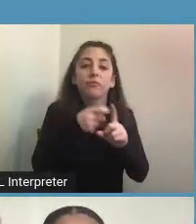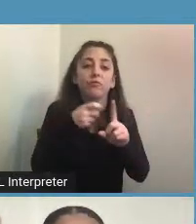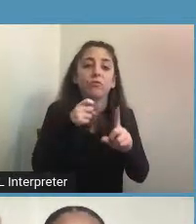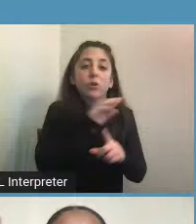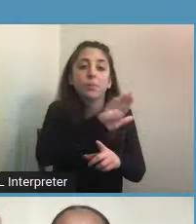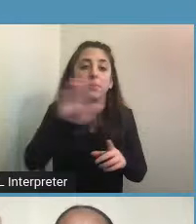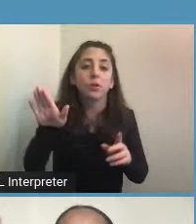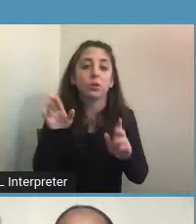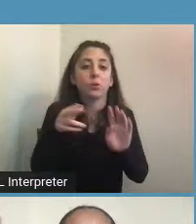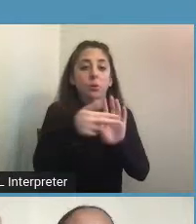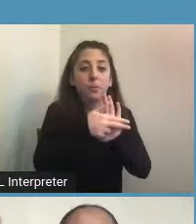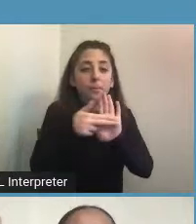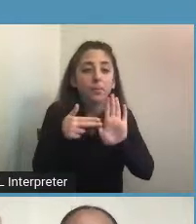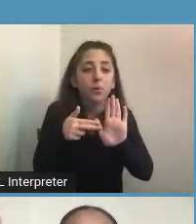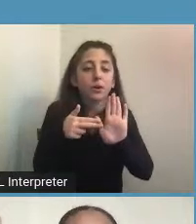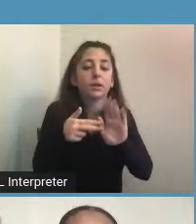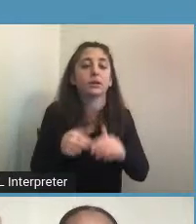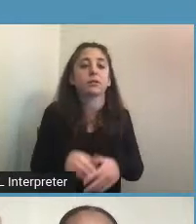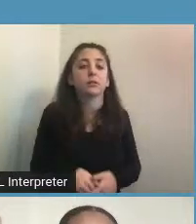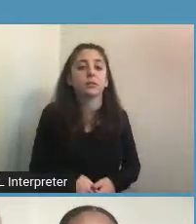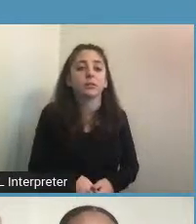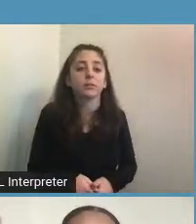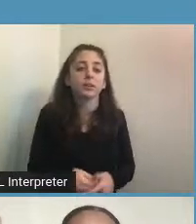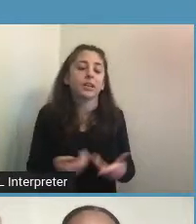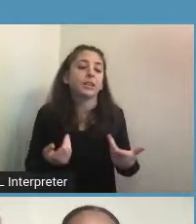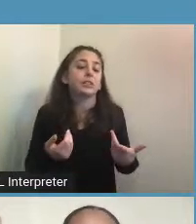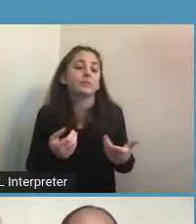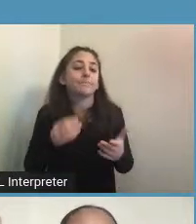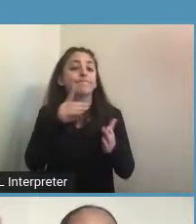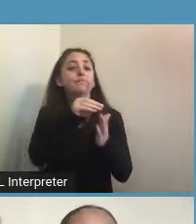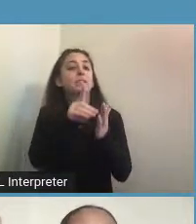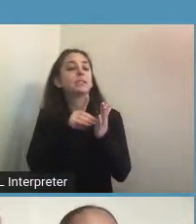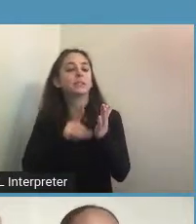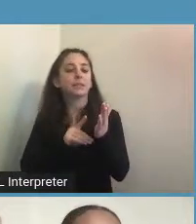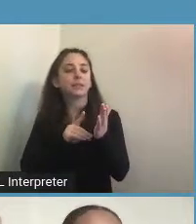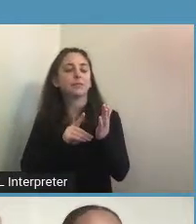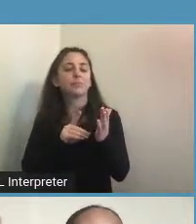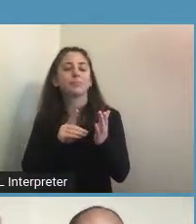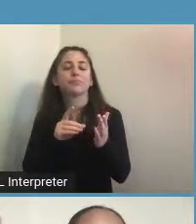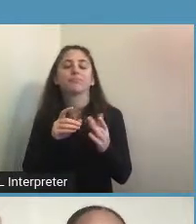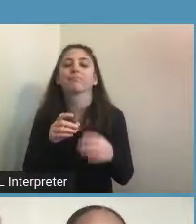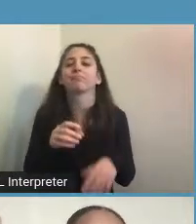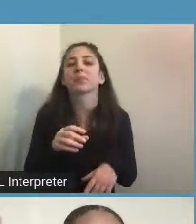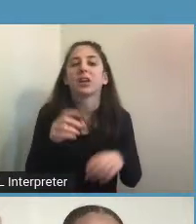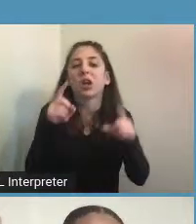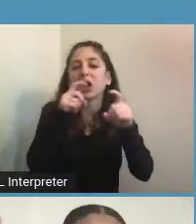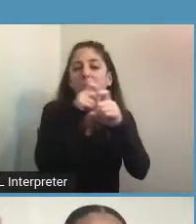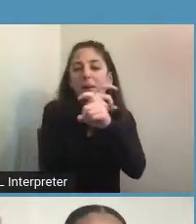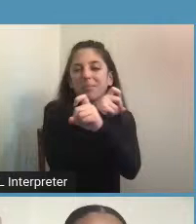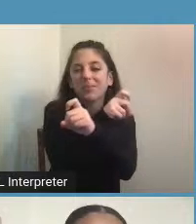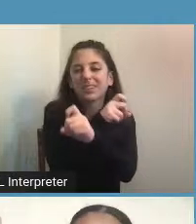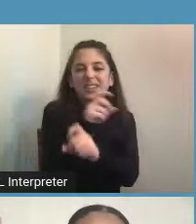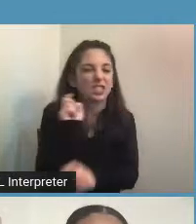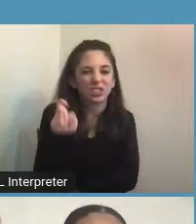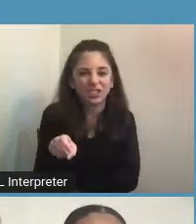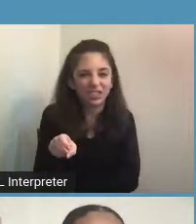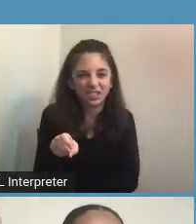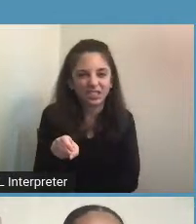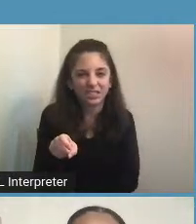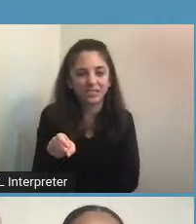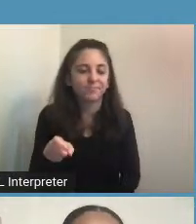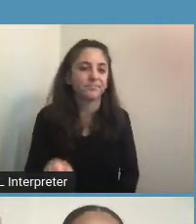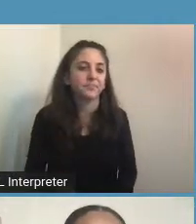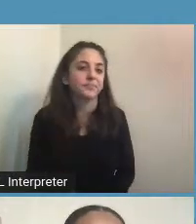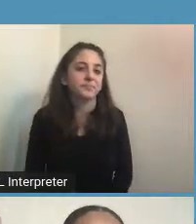out. And don't overcomplicate the design. Again, if it's not working, you might just need to delete one piece